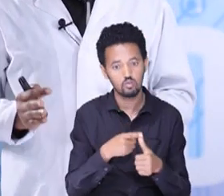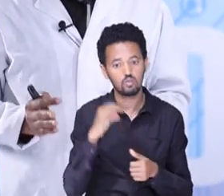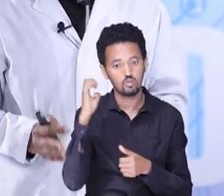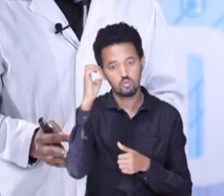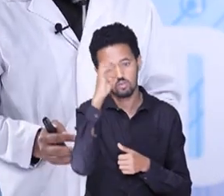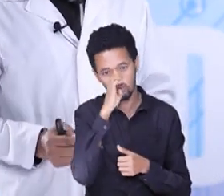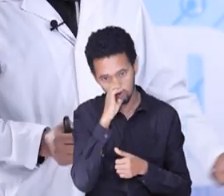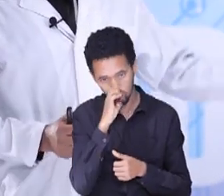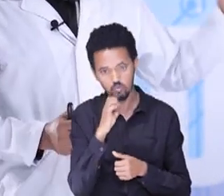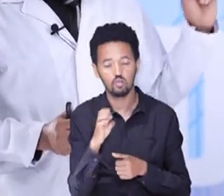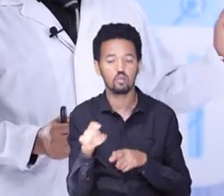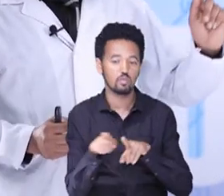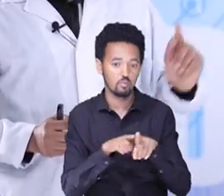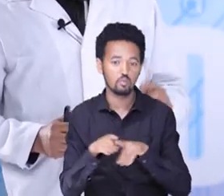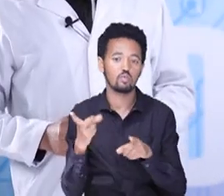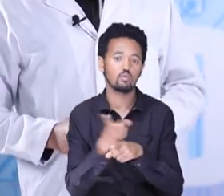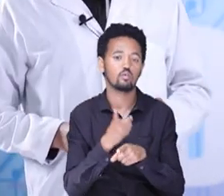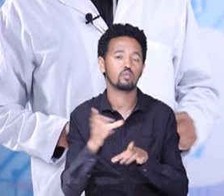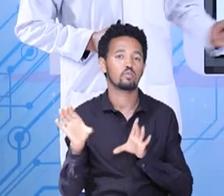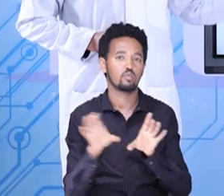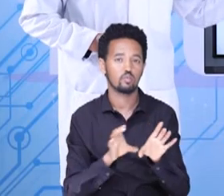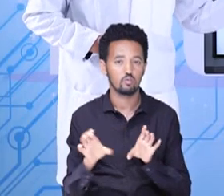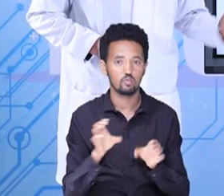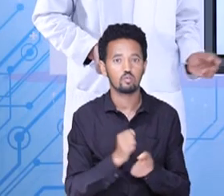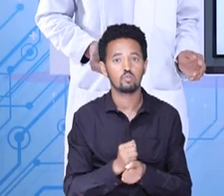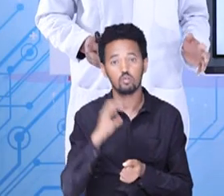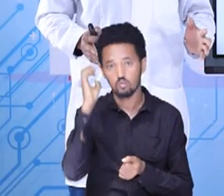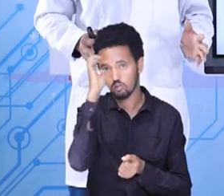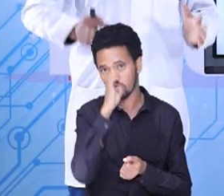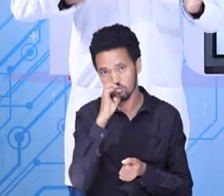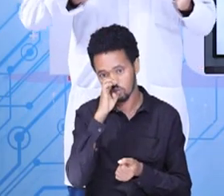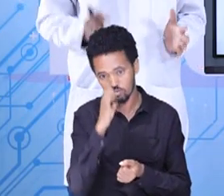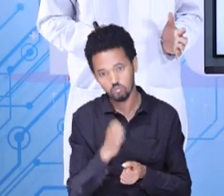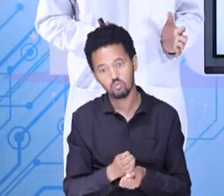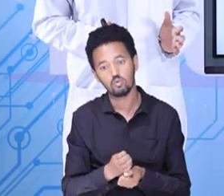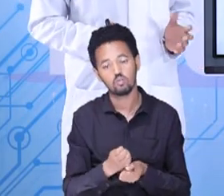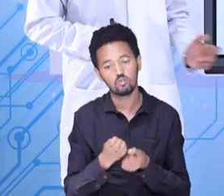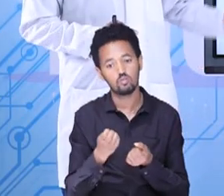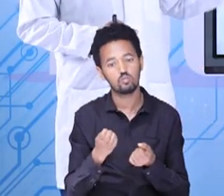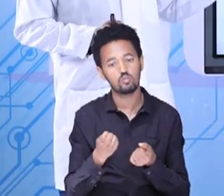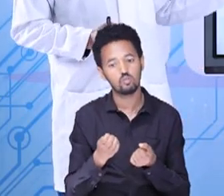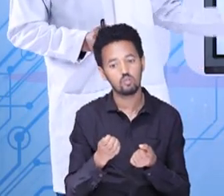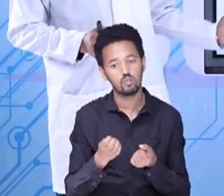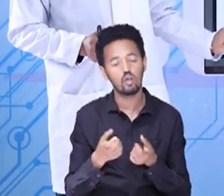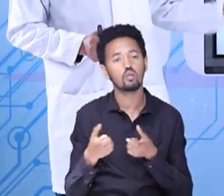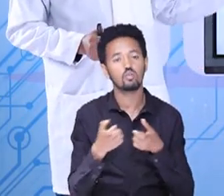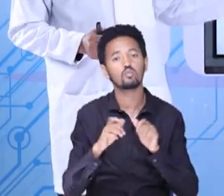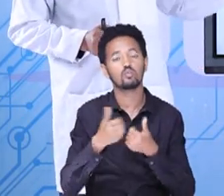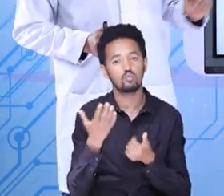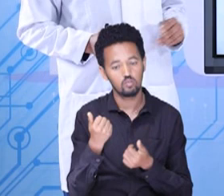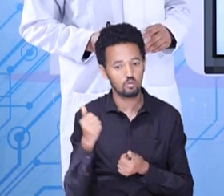Anglo-Ethiopian agreement. The agreement recognized Ethiopia as a sovereign state,